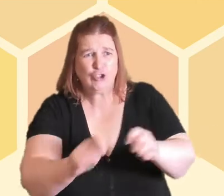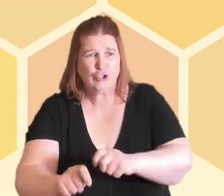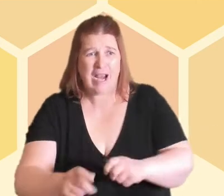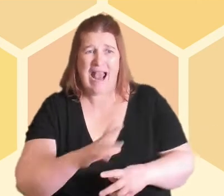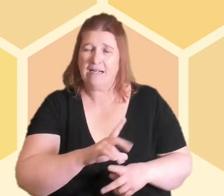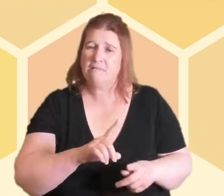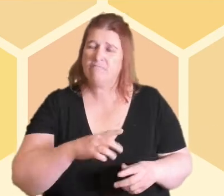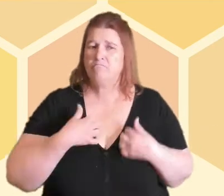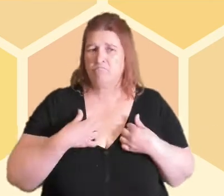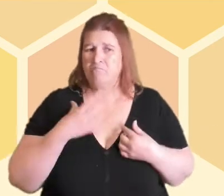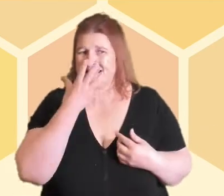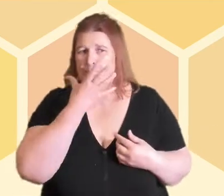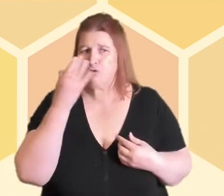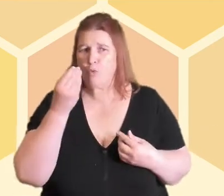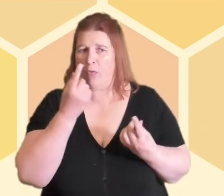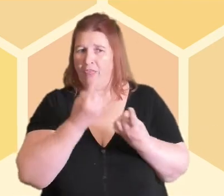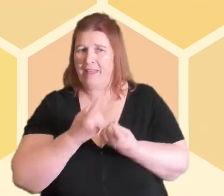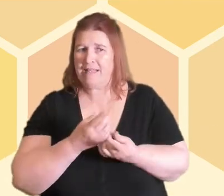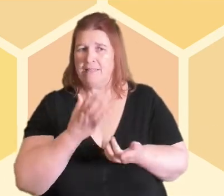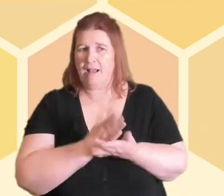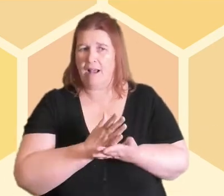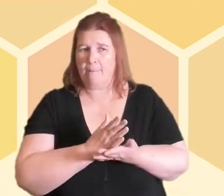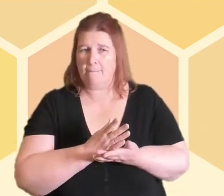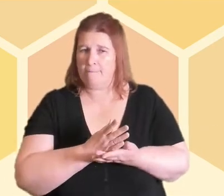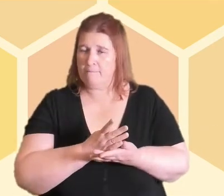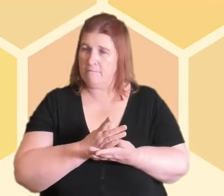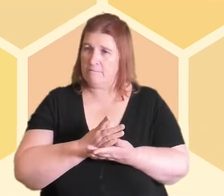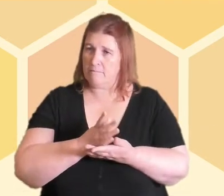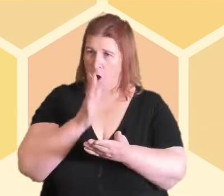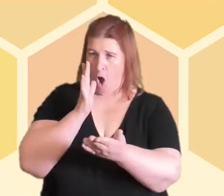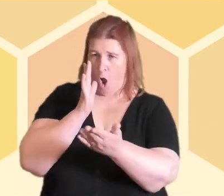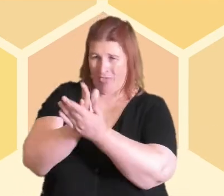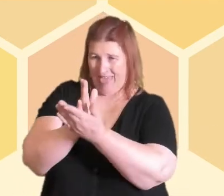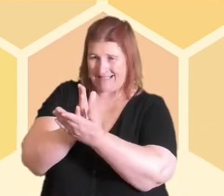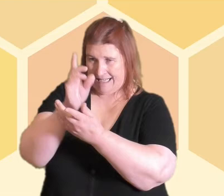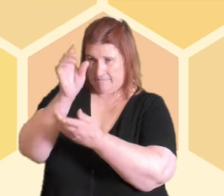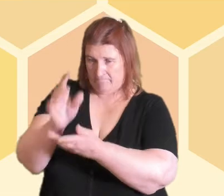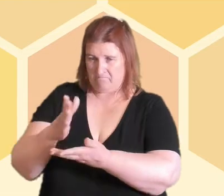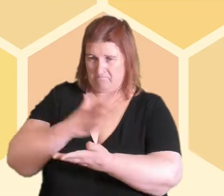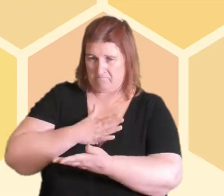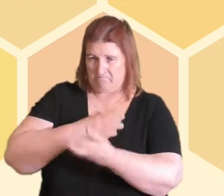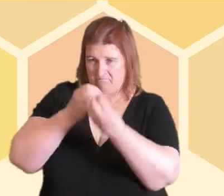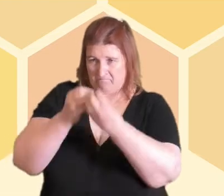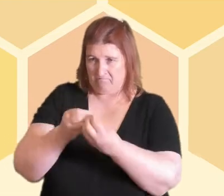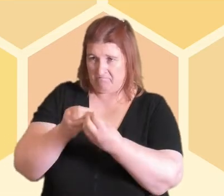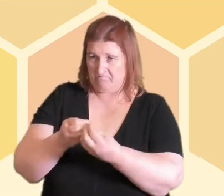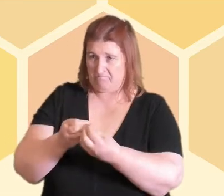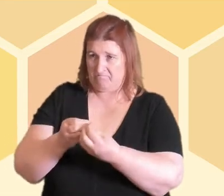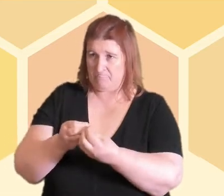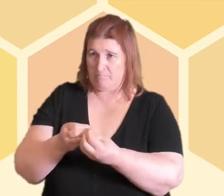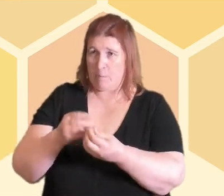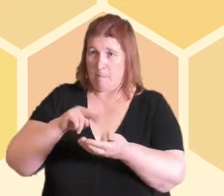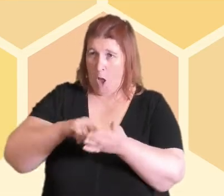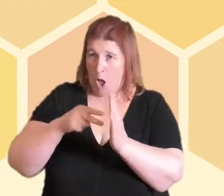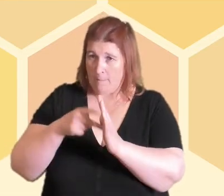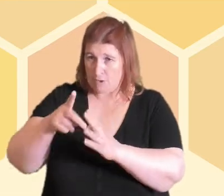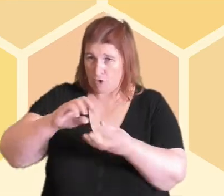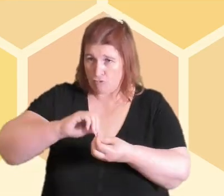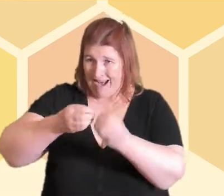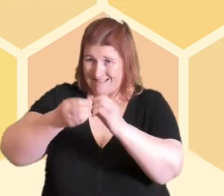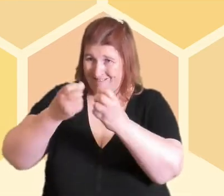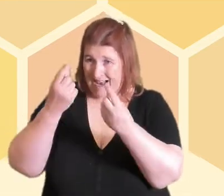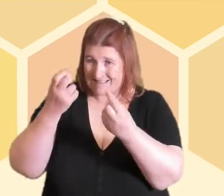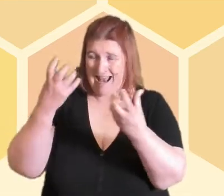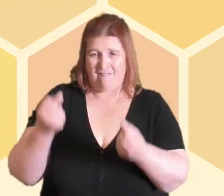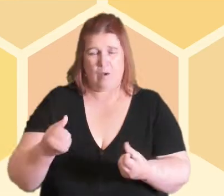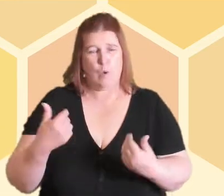spirituality. They value authenticity, purpose, and creativity. They are leaders